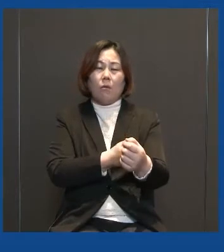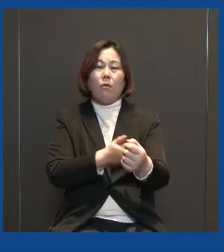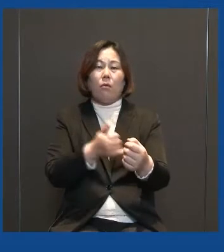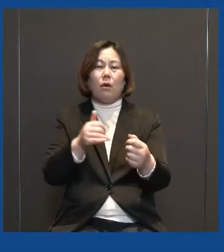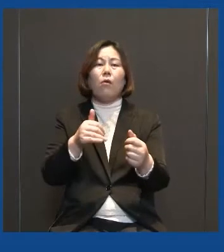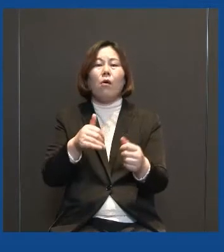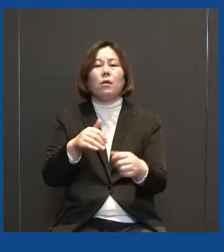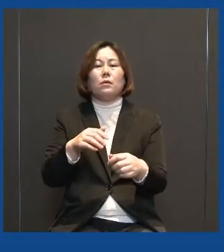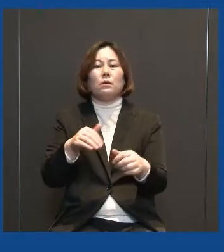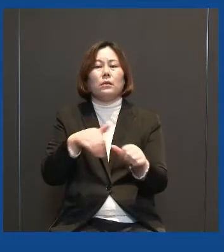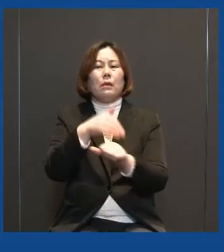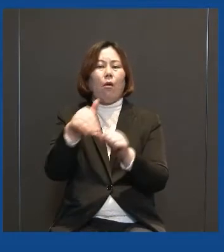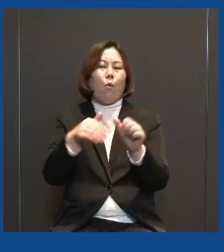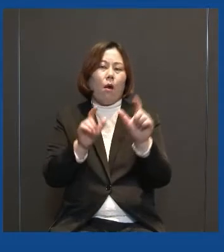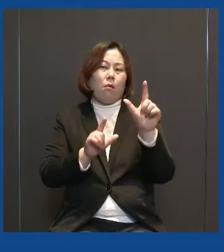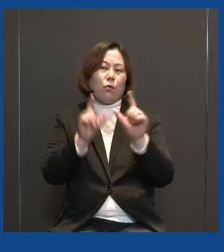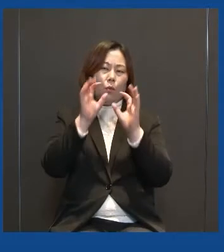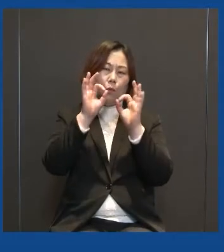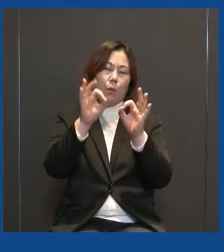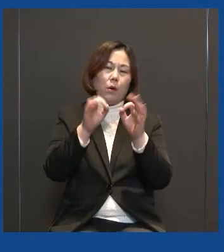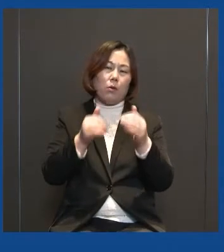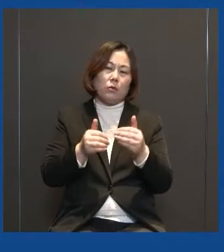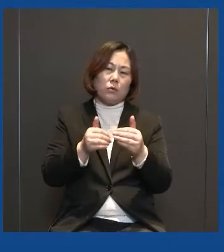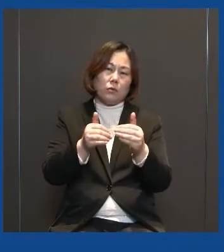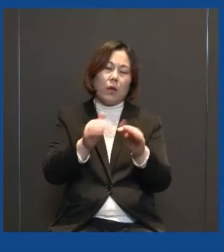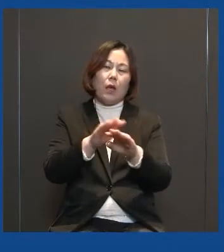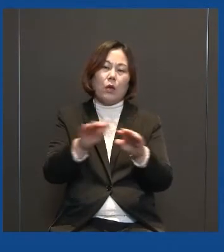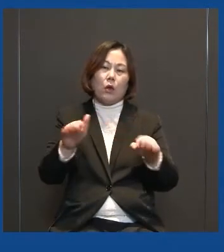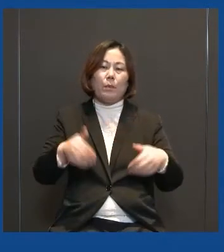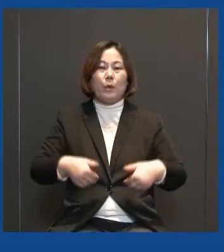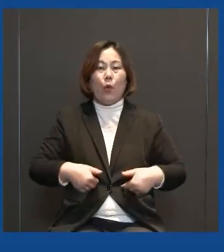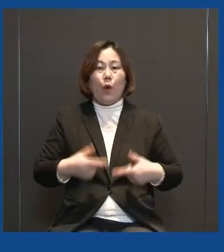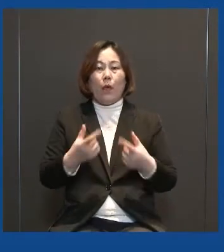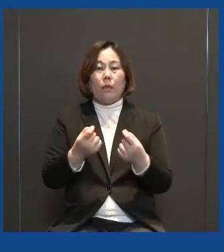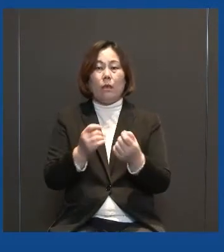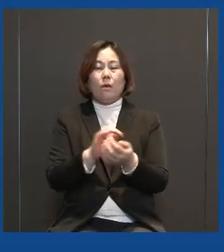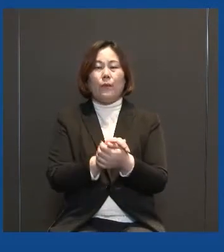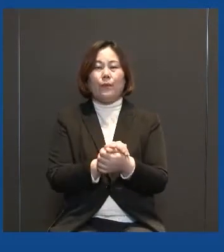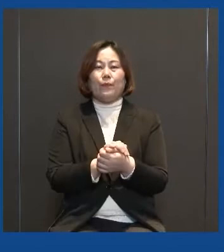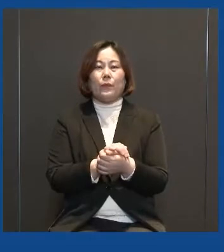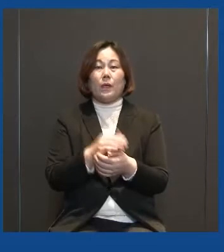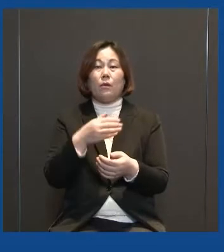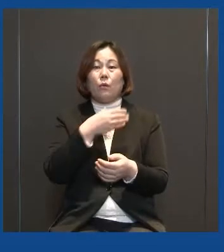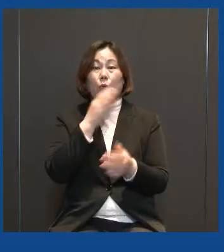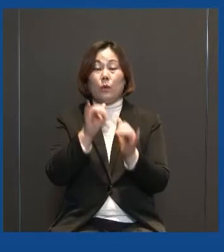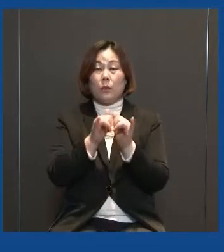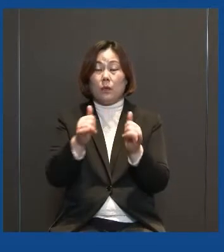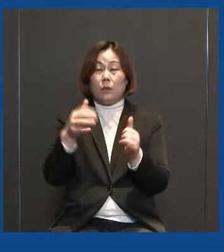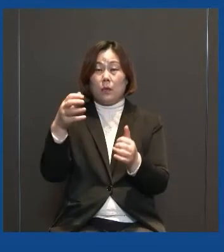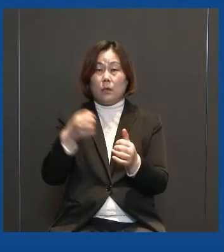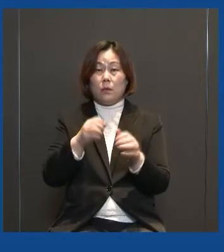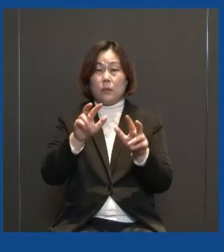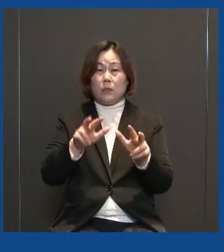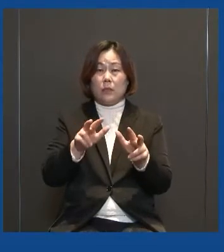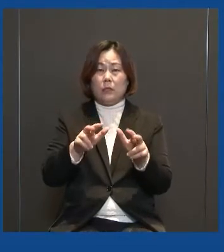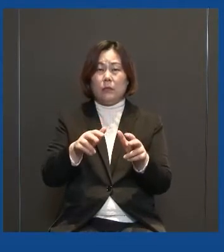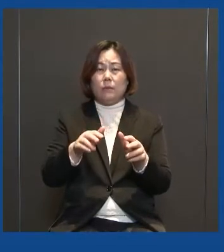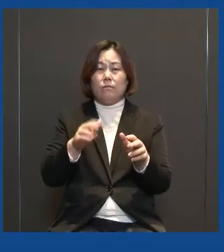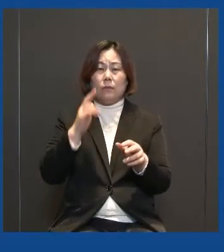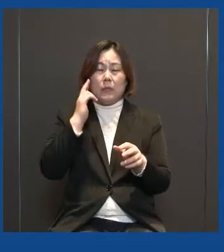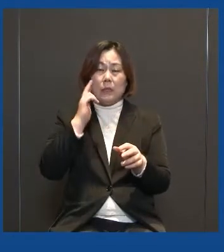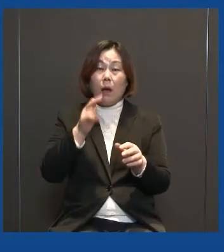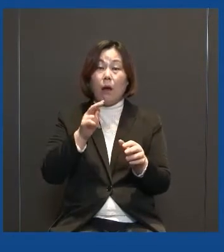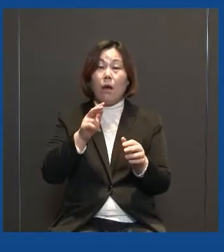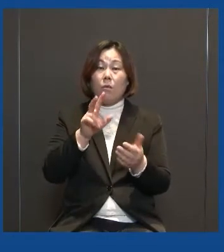themselves. And this is what we need to do in addressing the human rights situations of older persons, especially during the COVID-19 pandemic.